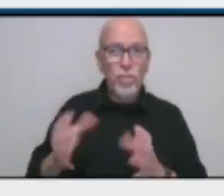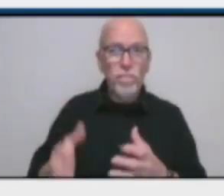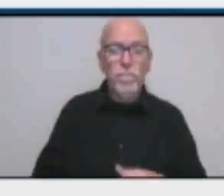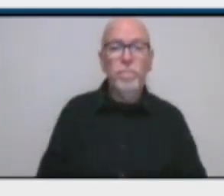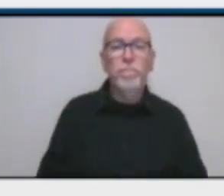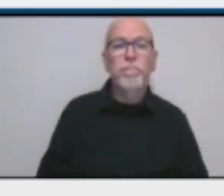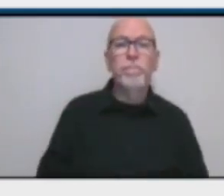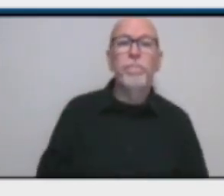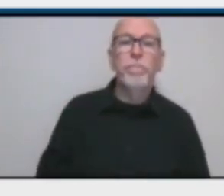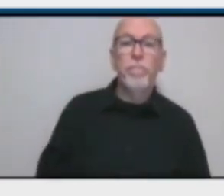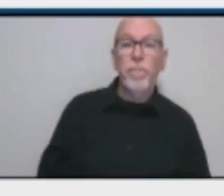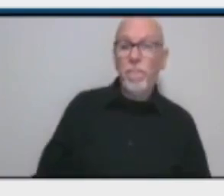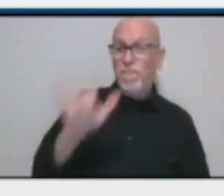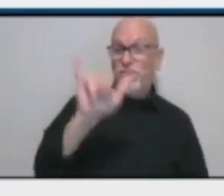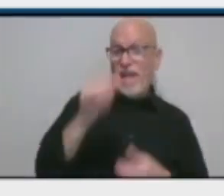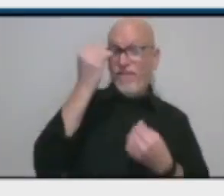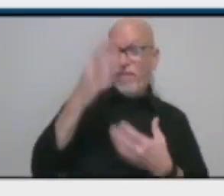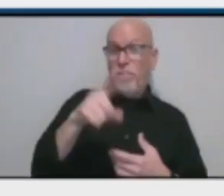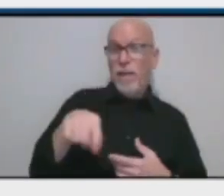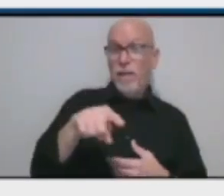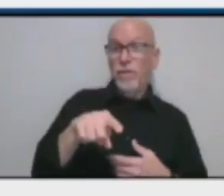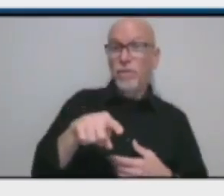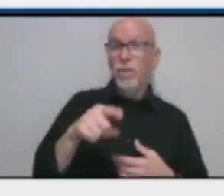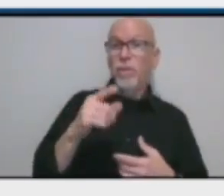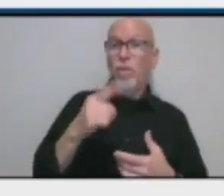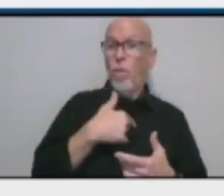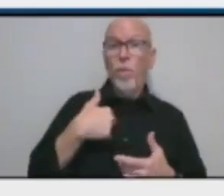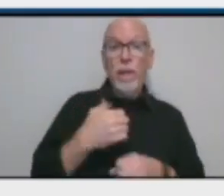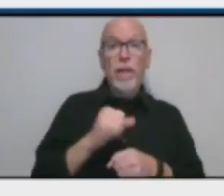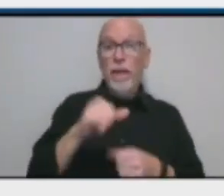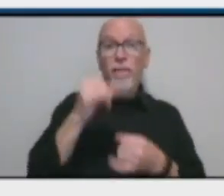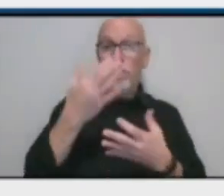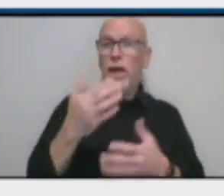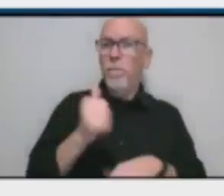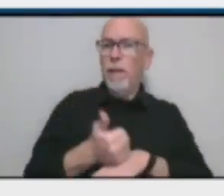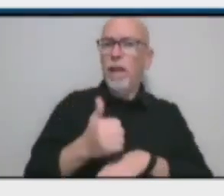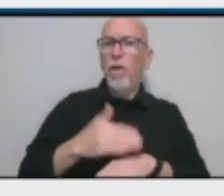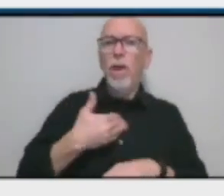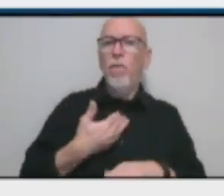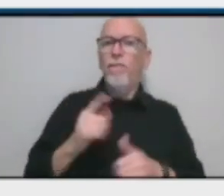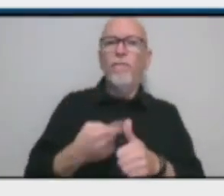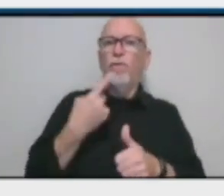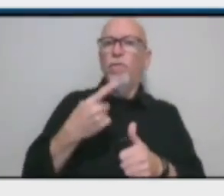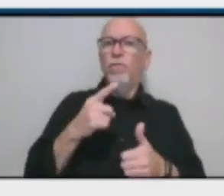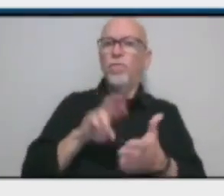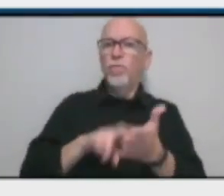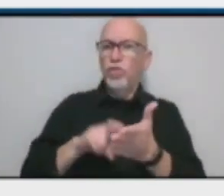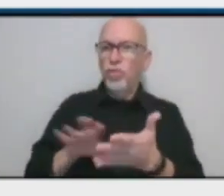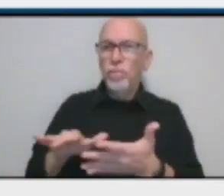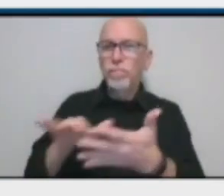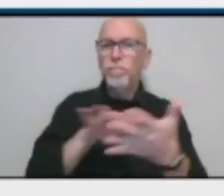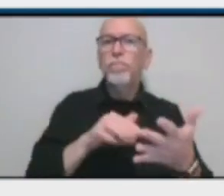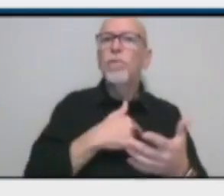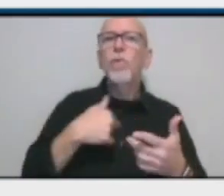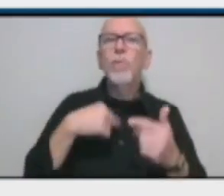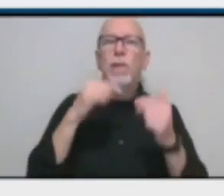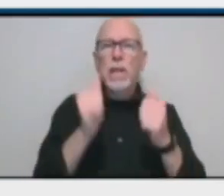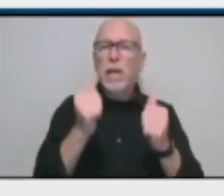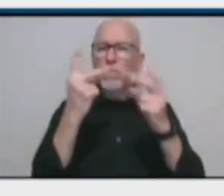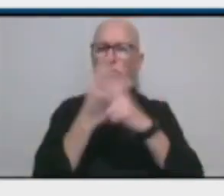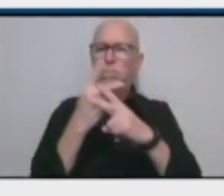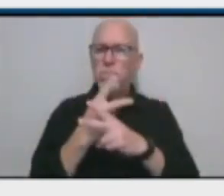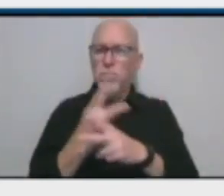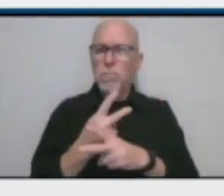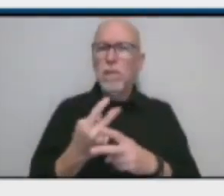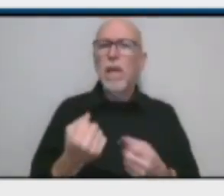this information, again, only possible due to the first wave of the Indiana prevalence study, we were able to mathematically estimate the